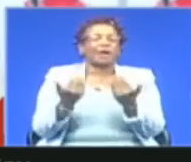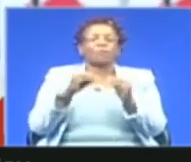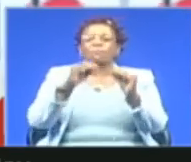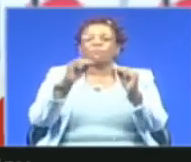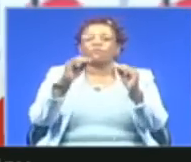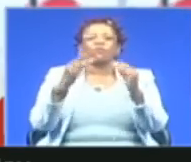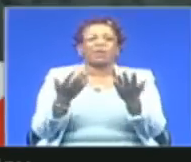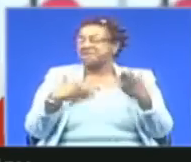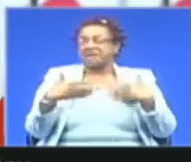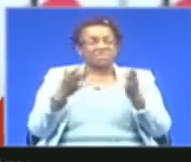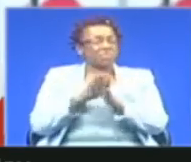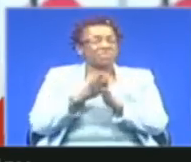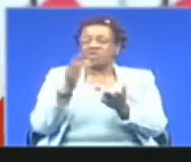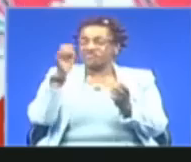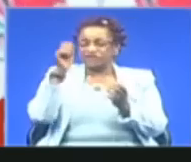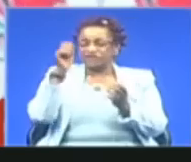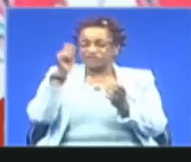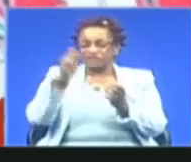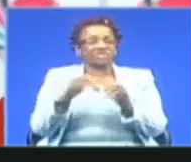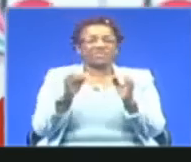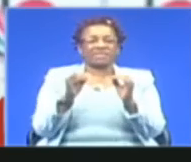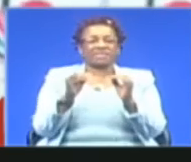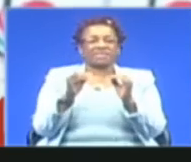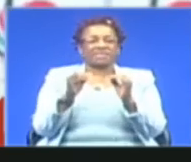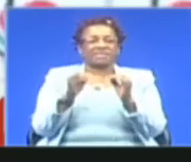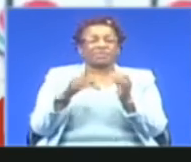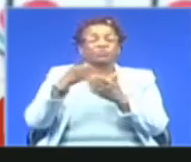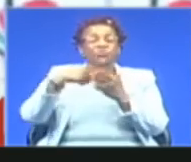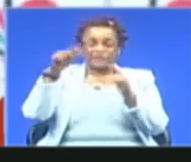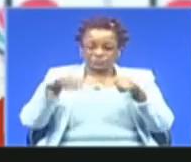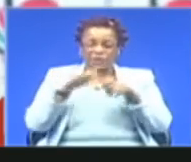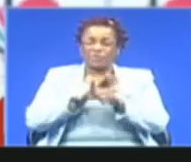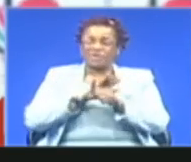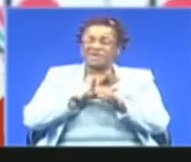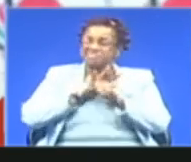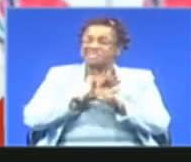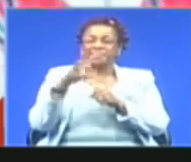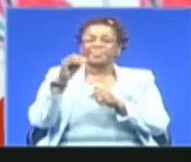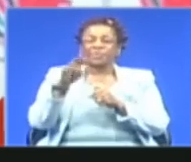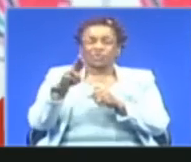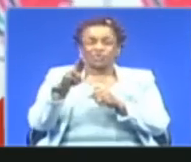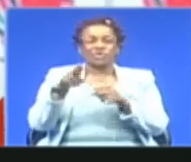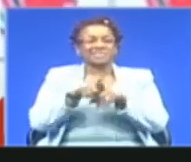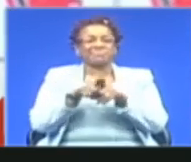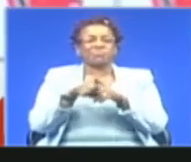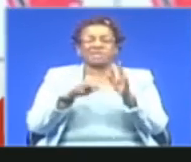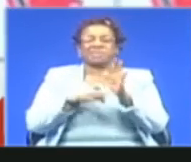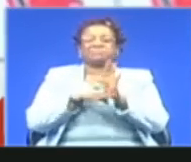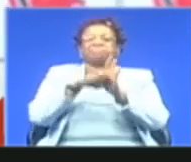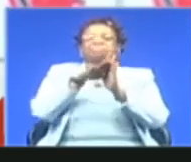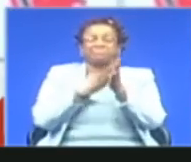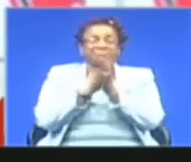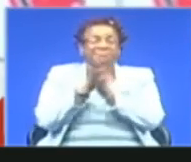I'm not happy with the officiating. I'm not happy. Kwa kushinda leo, tunaweka pressure kwa Gor Mahia, na pia inaendeleza ile momentum yetu ya